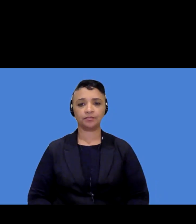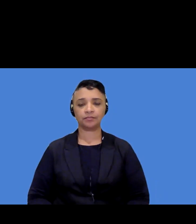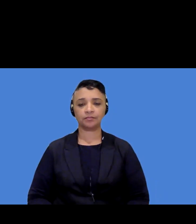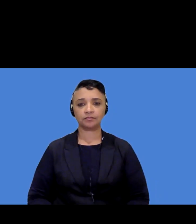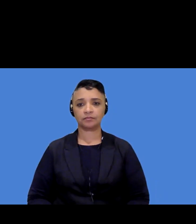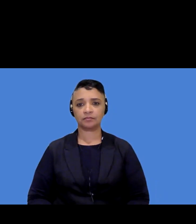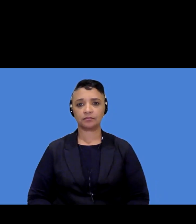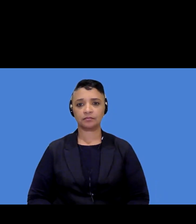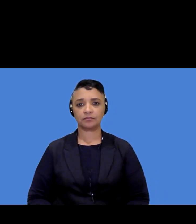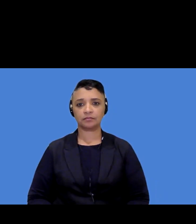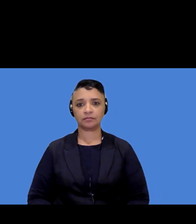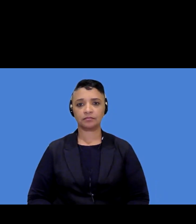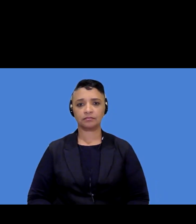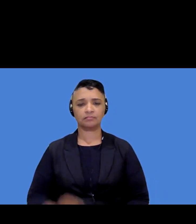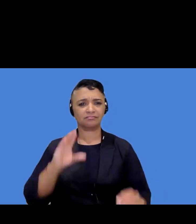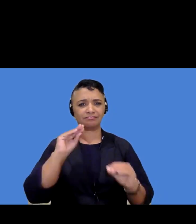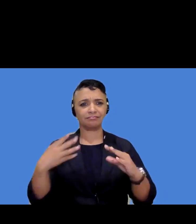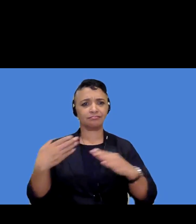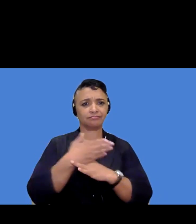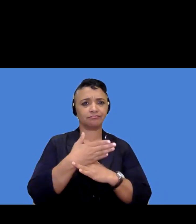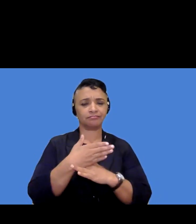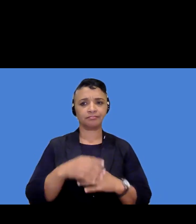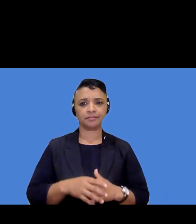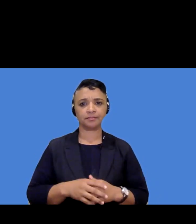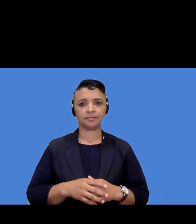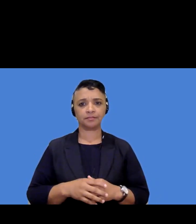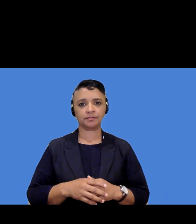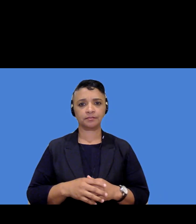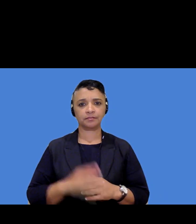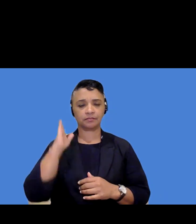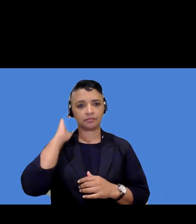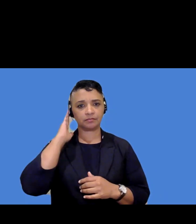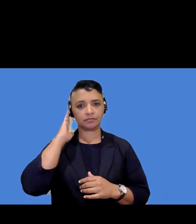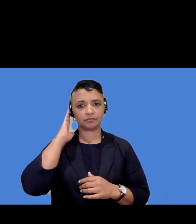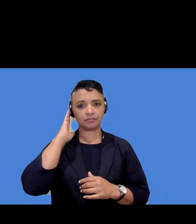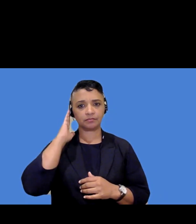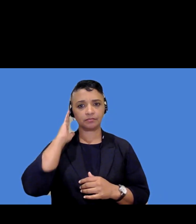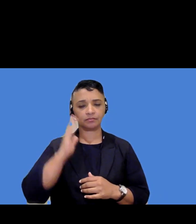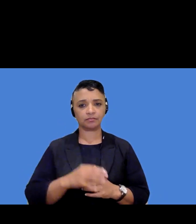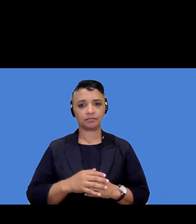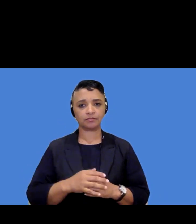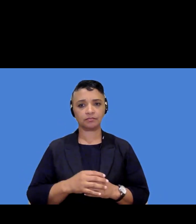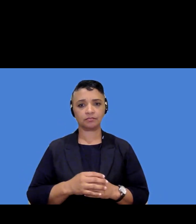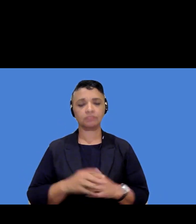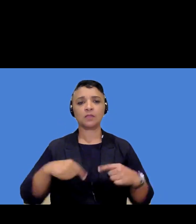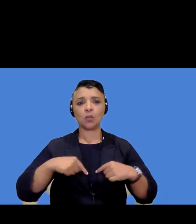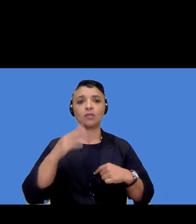powerful tool that stakeholders can use to make and track commitments towards inclusion,